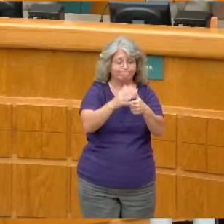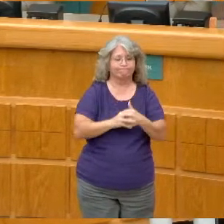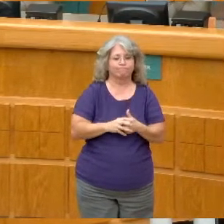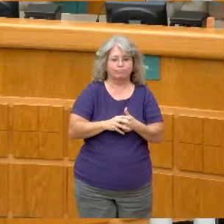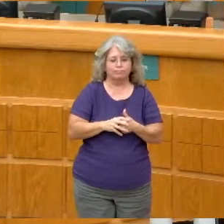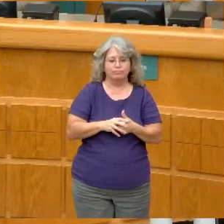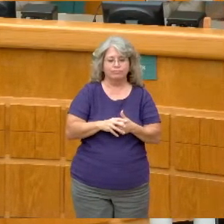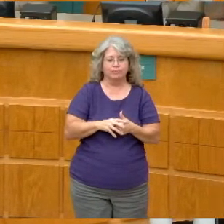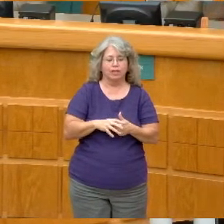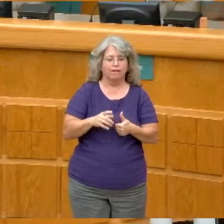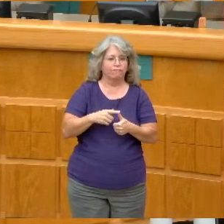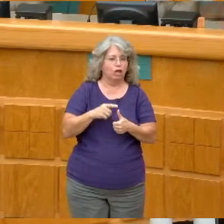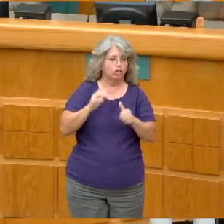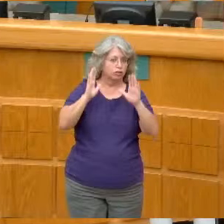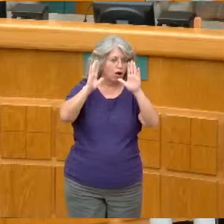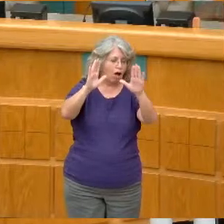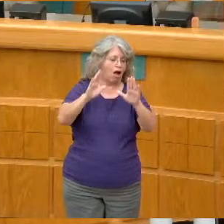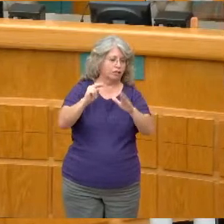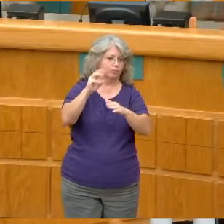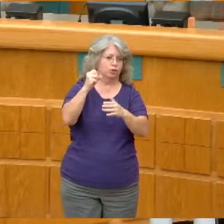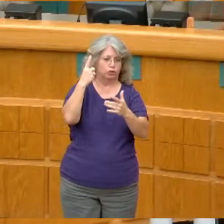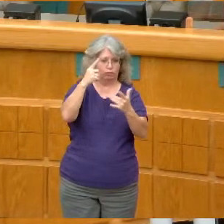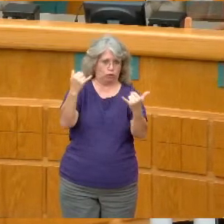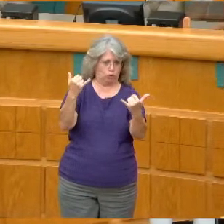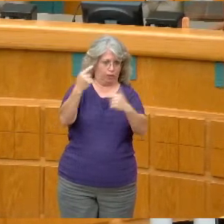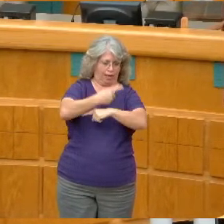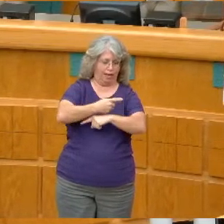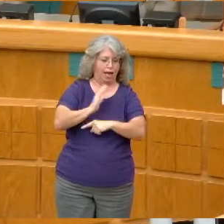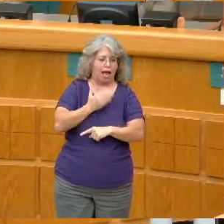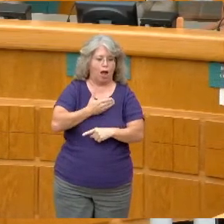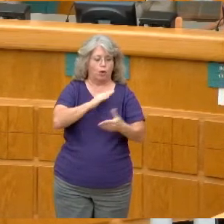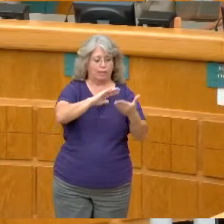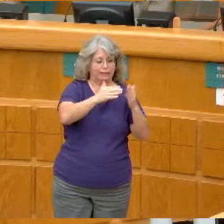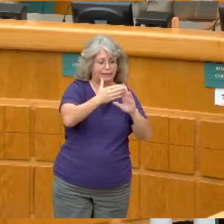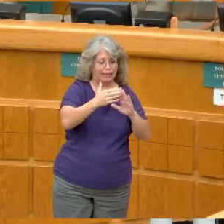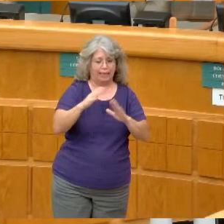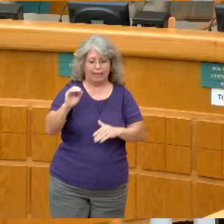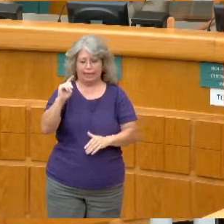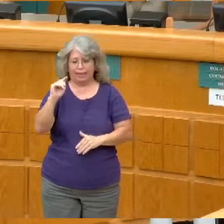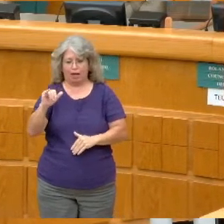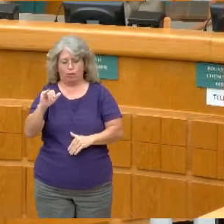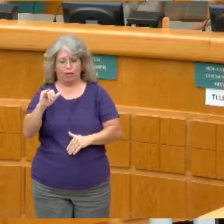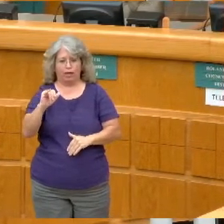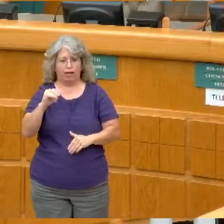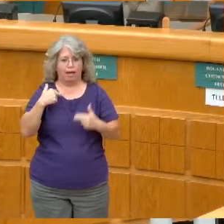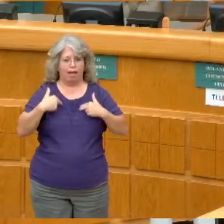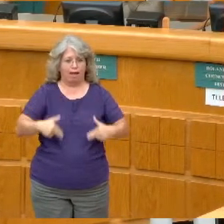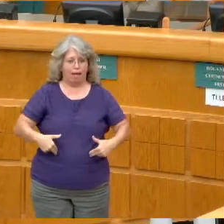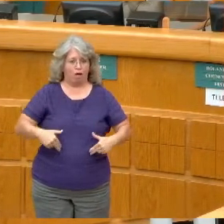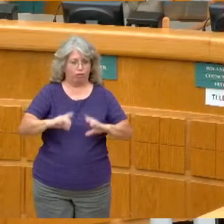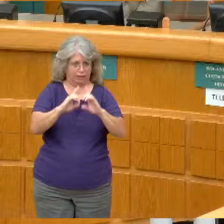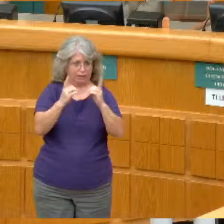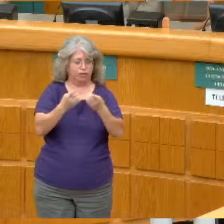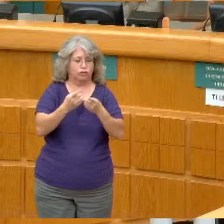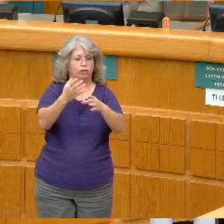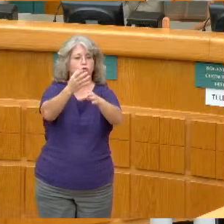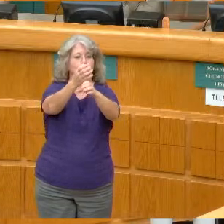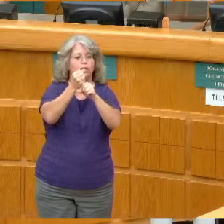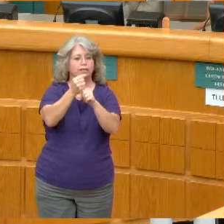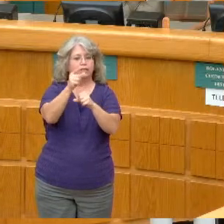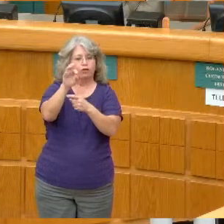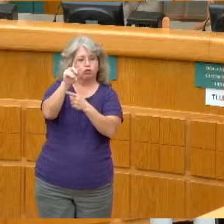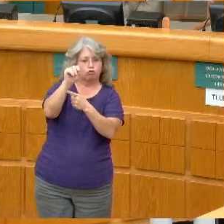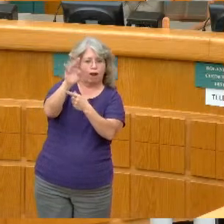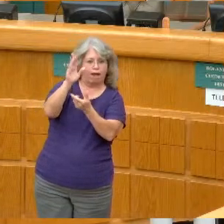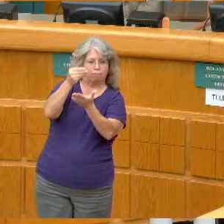press conference now. And I want to tell you we've got some great news to announce. And here is the first piece of it.